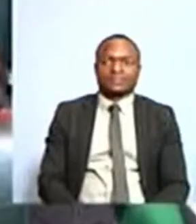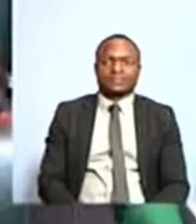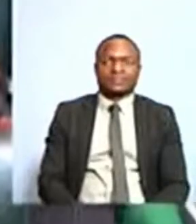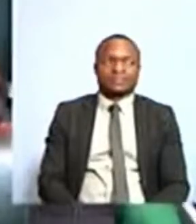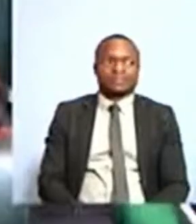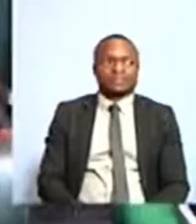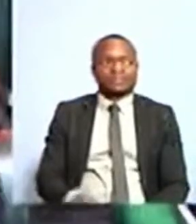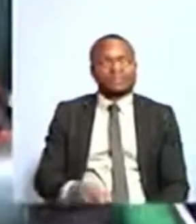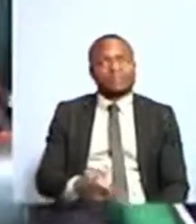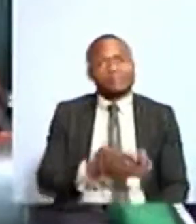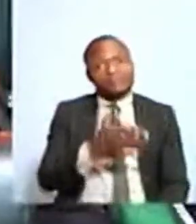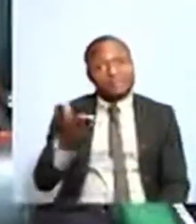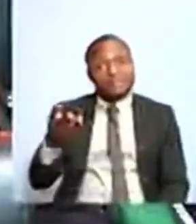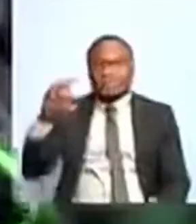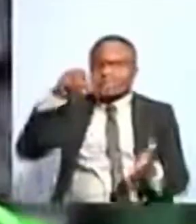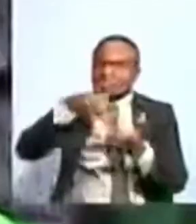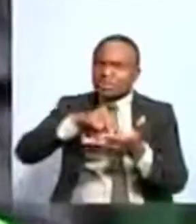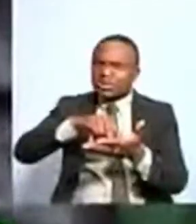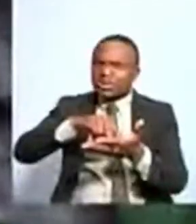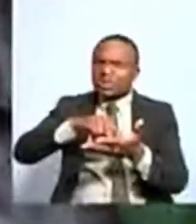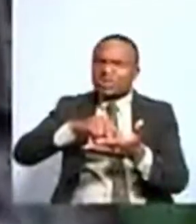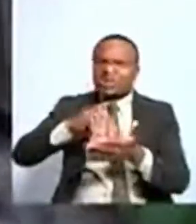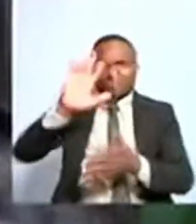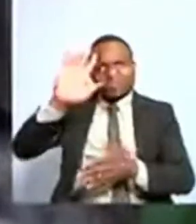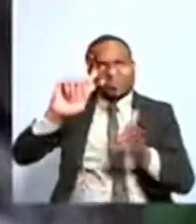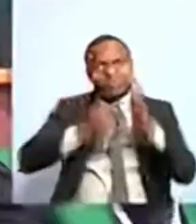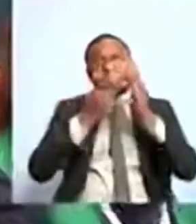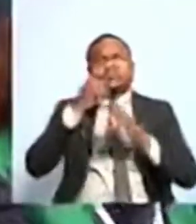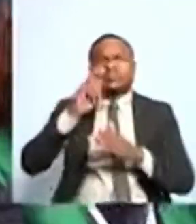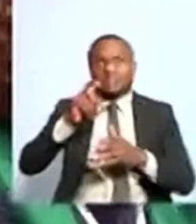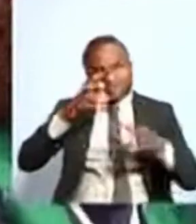Honorable member, you say you rose on a point of order. Go ahead.